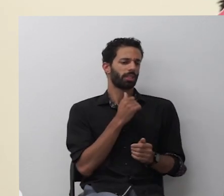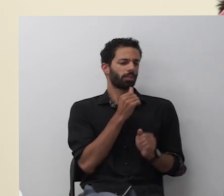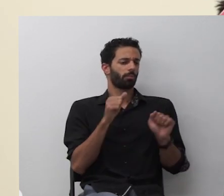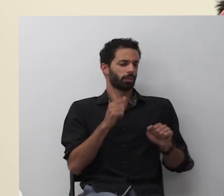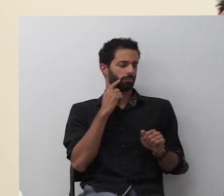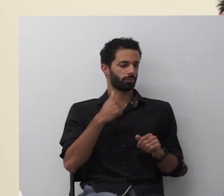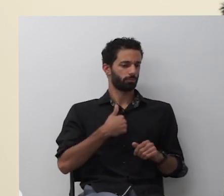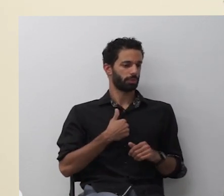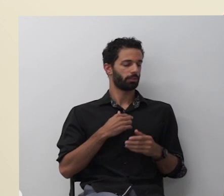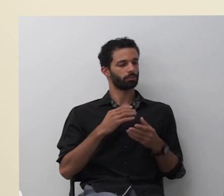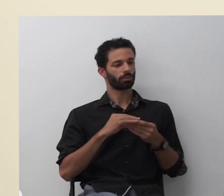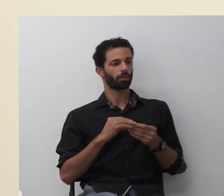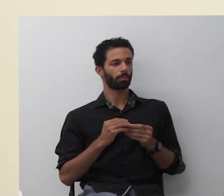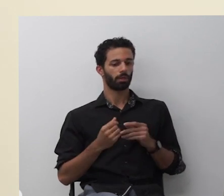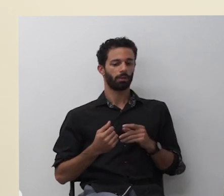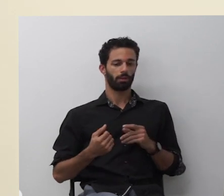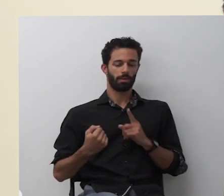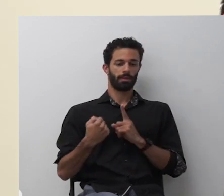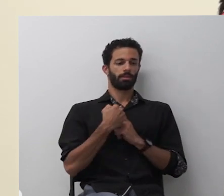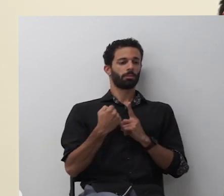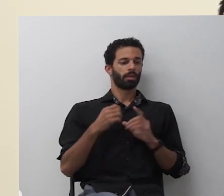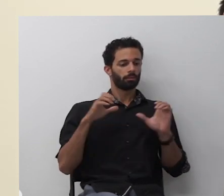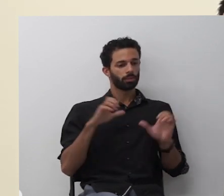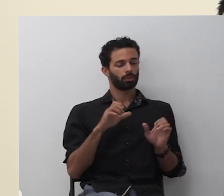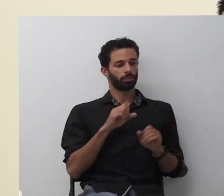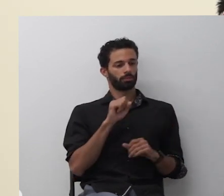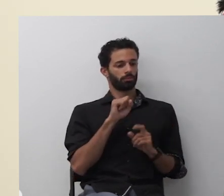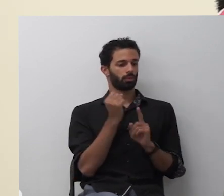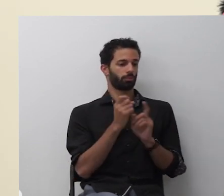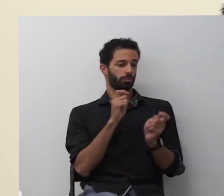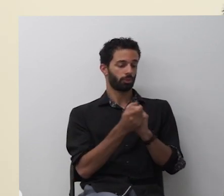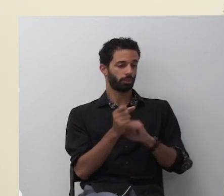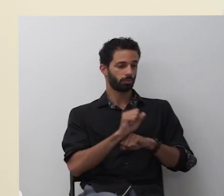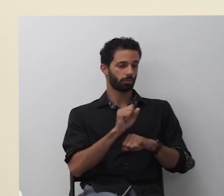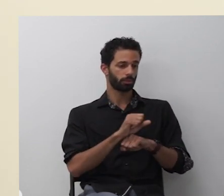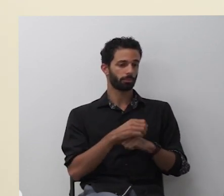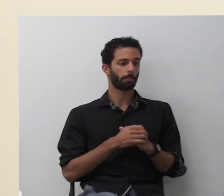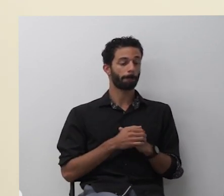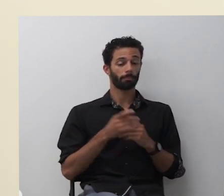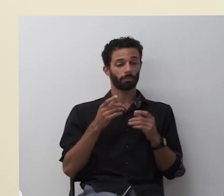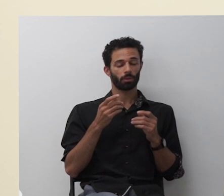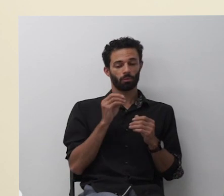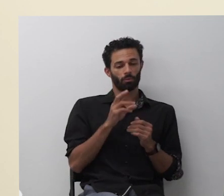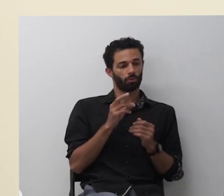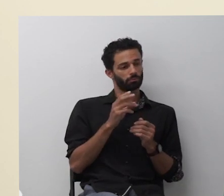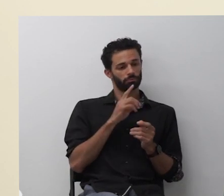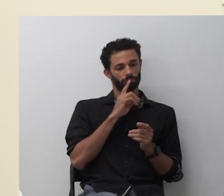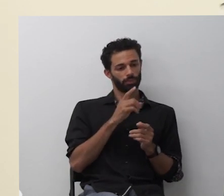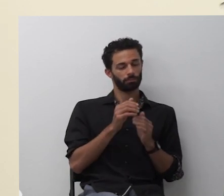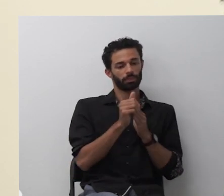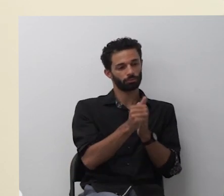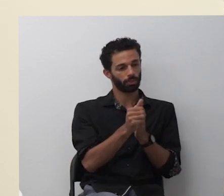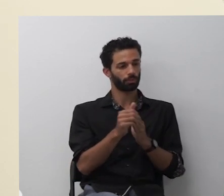to talk about the impact of doing social change work, either the direct or vicarious trauma of it, because there